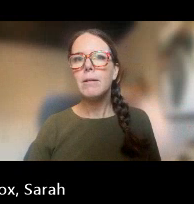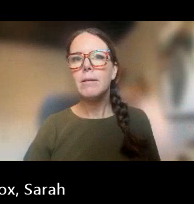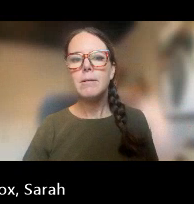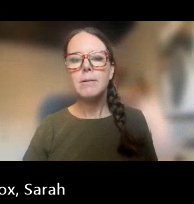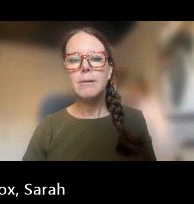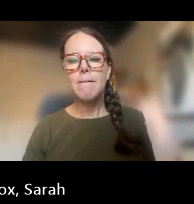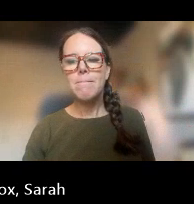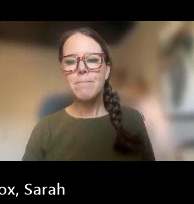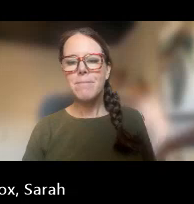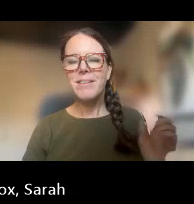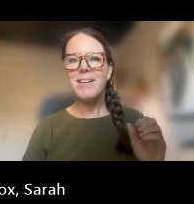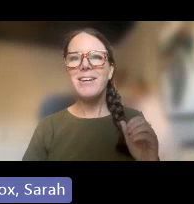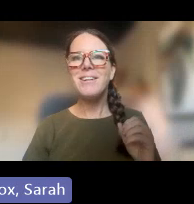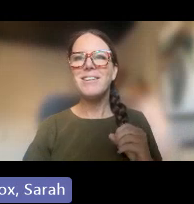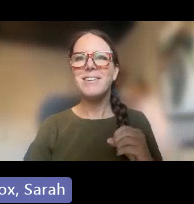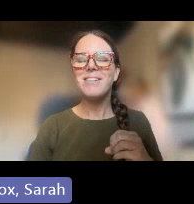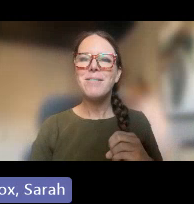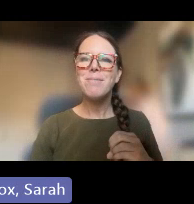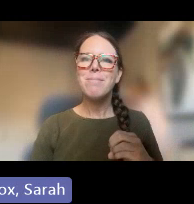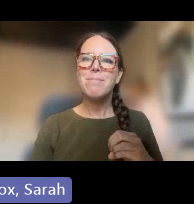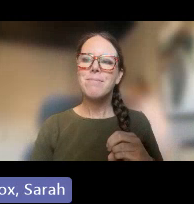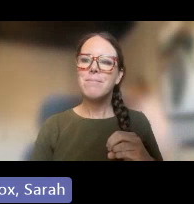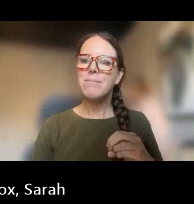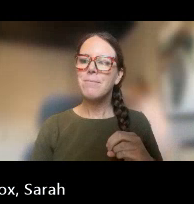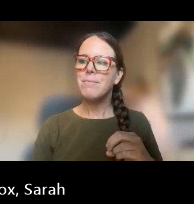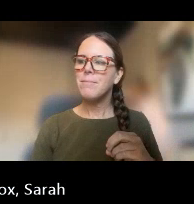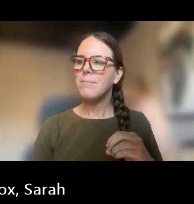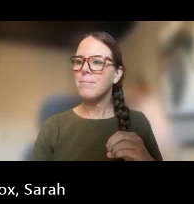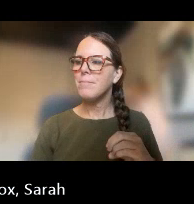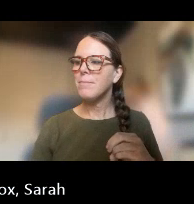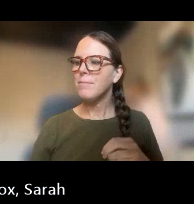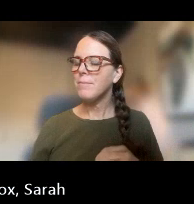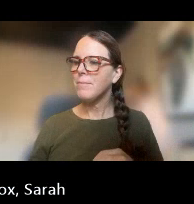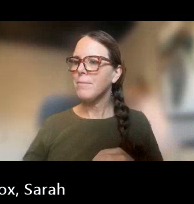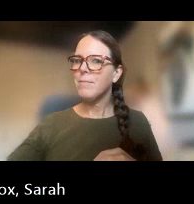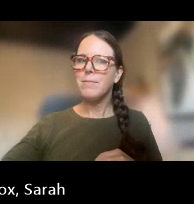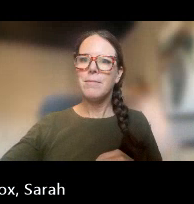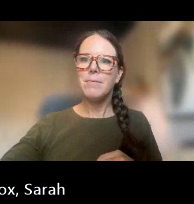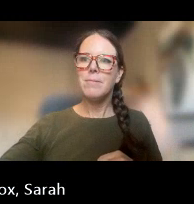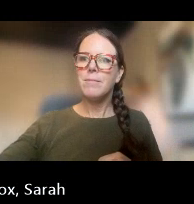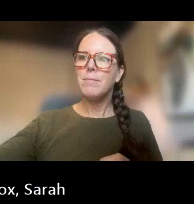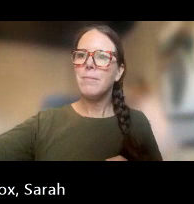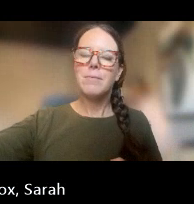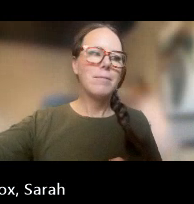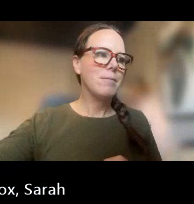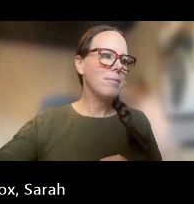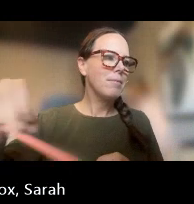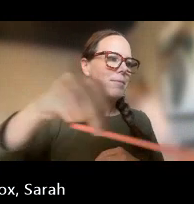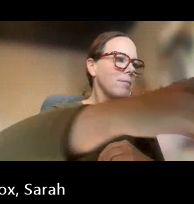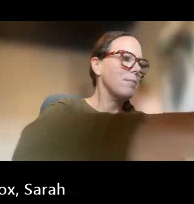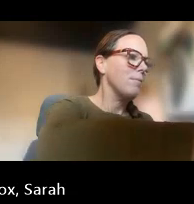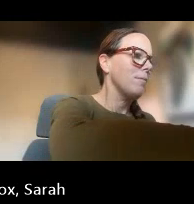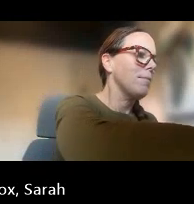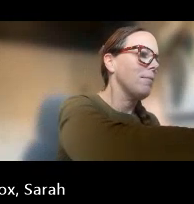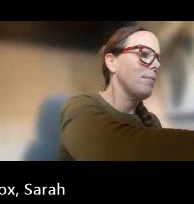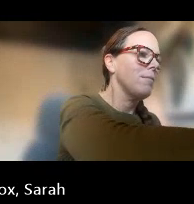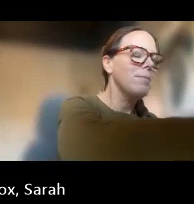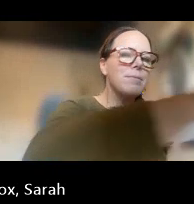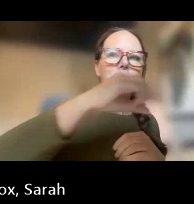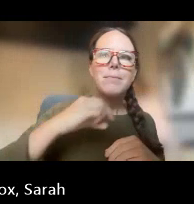lacking a lot of details. My understanding is that it is somehow different, better,